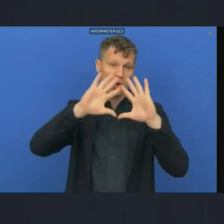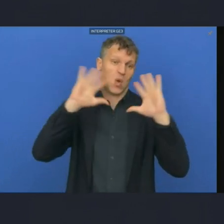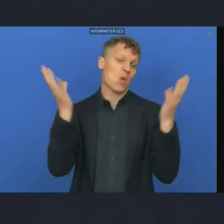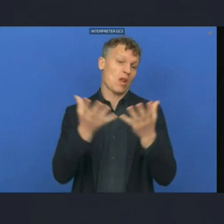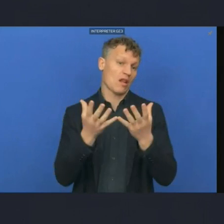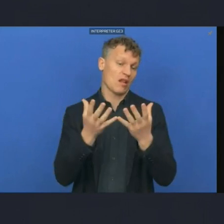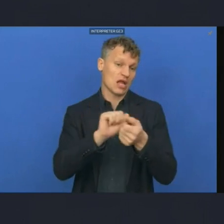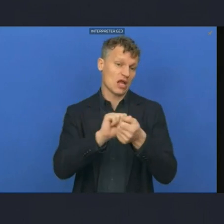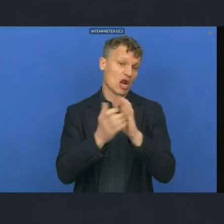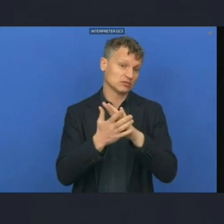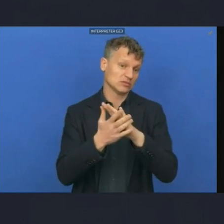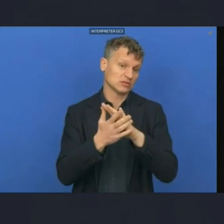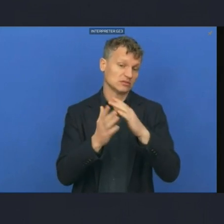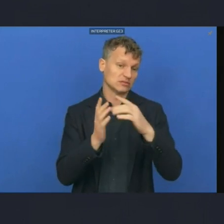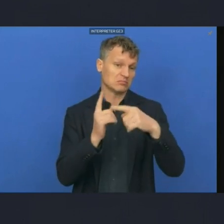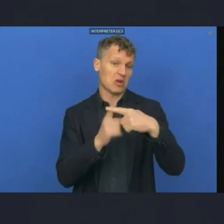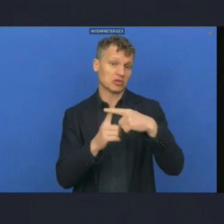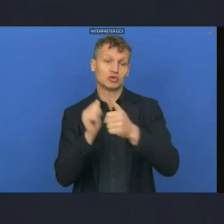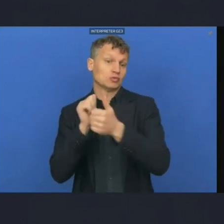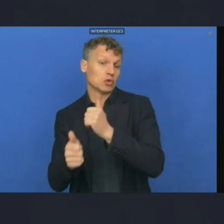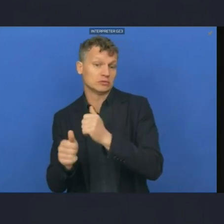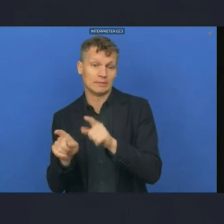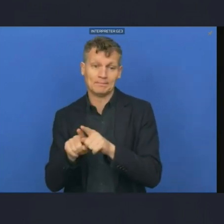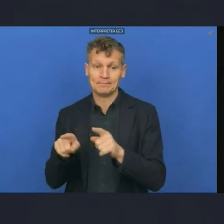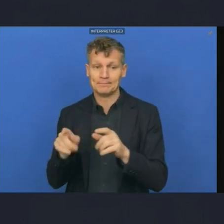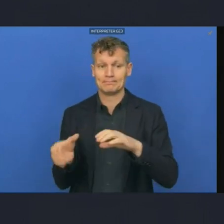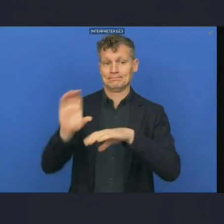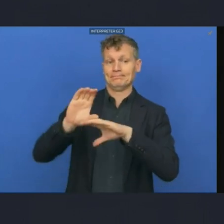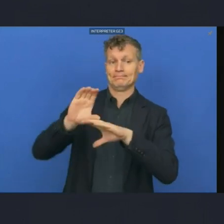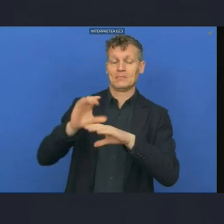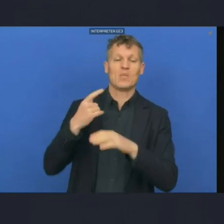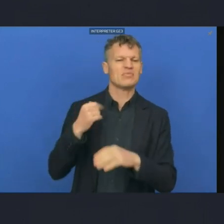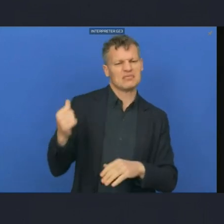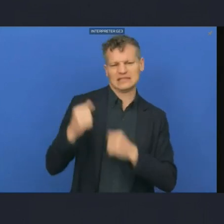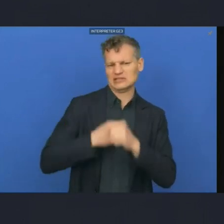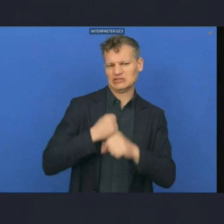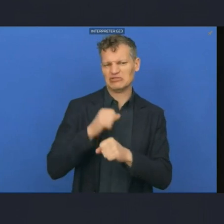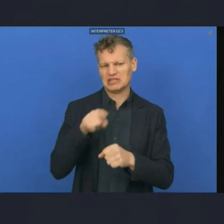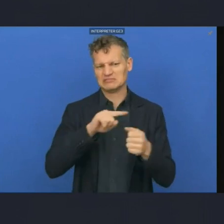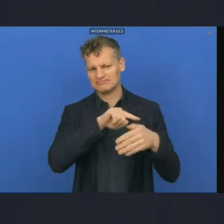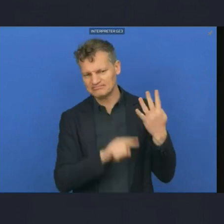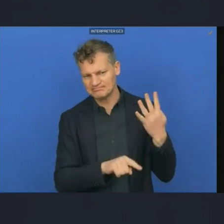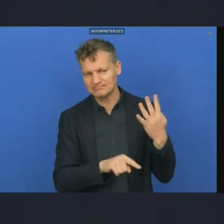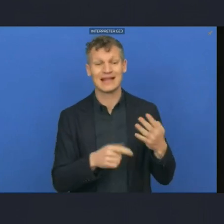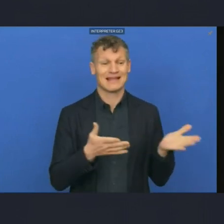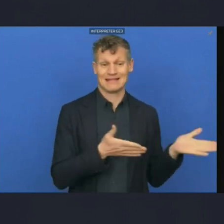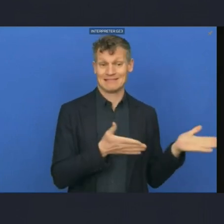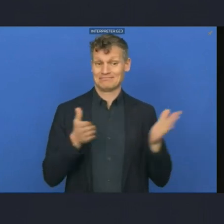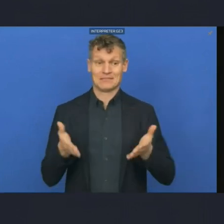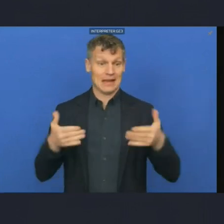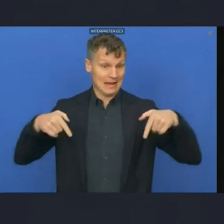particular. So this was the main evolution last year. This year it will be more about